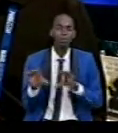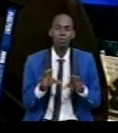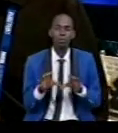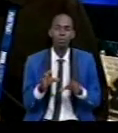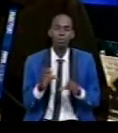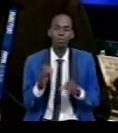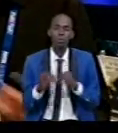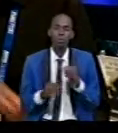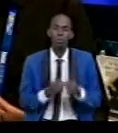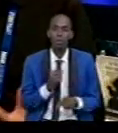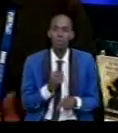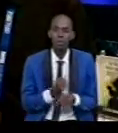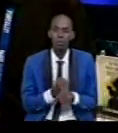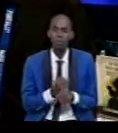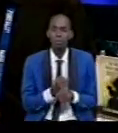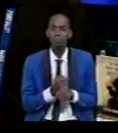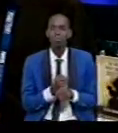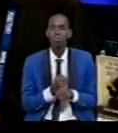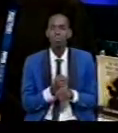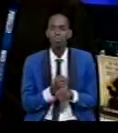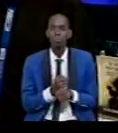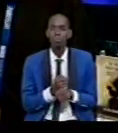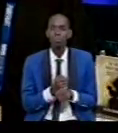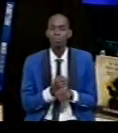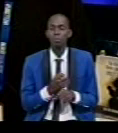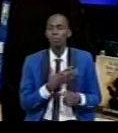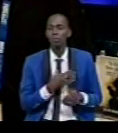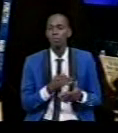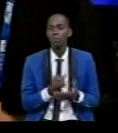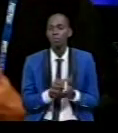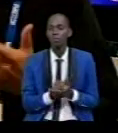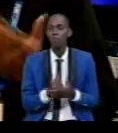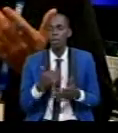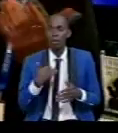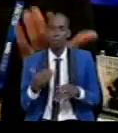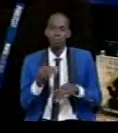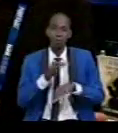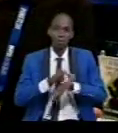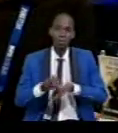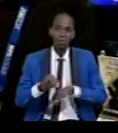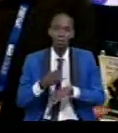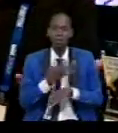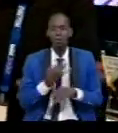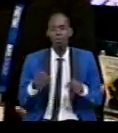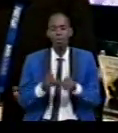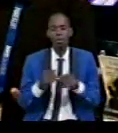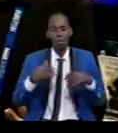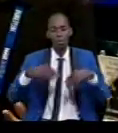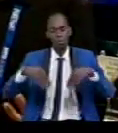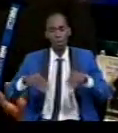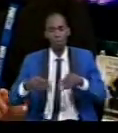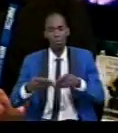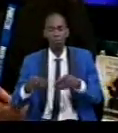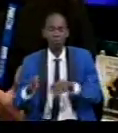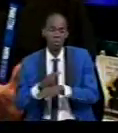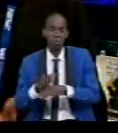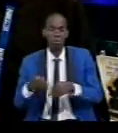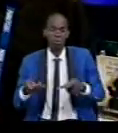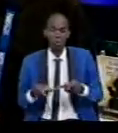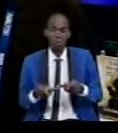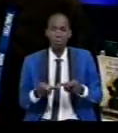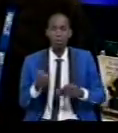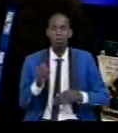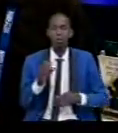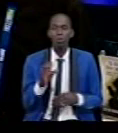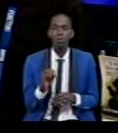ago, a minister told me you have twins. And he said, you have ministry and you have marketplace, business, you know? Yeah. So, because